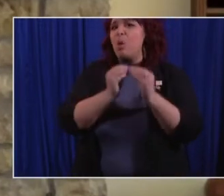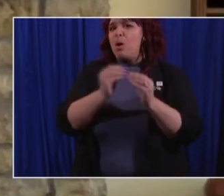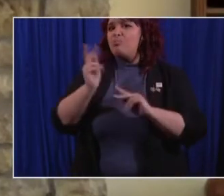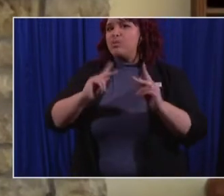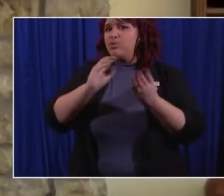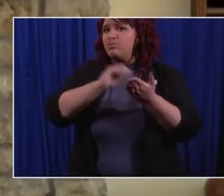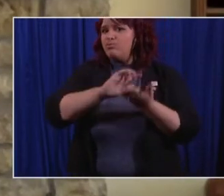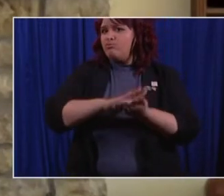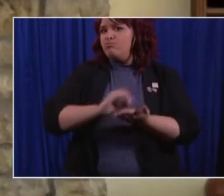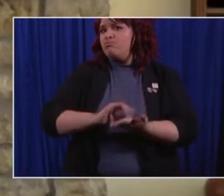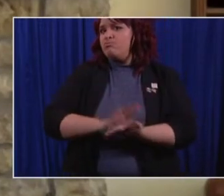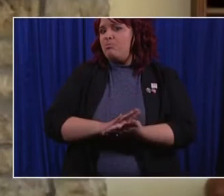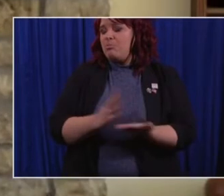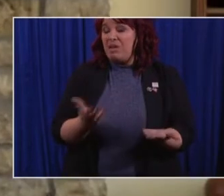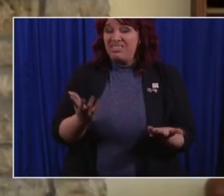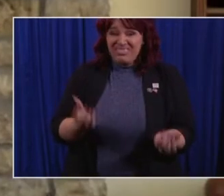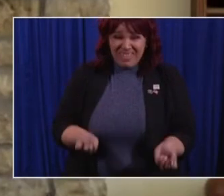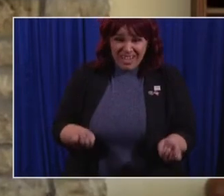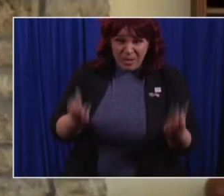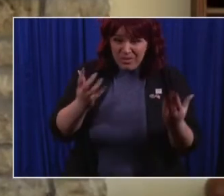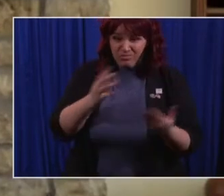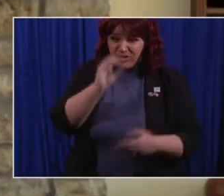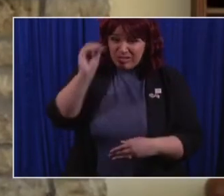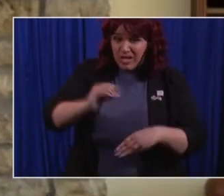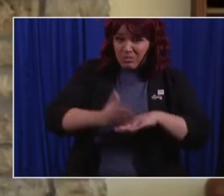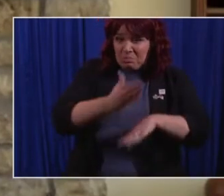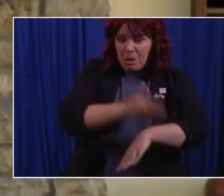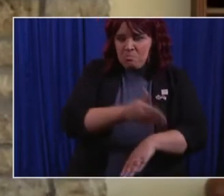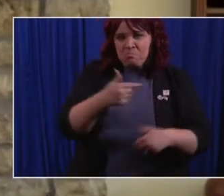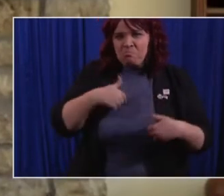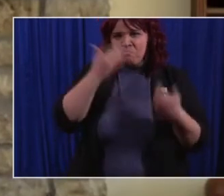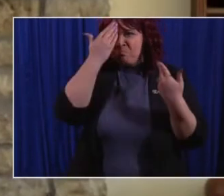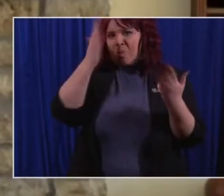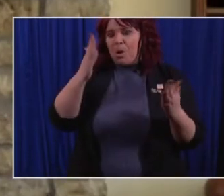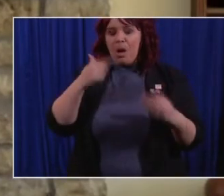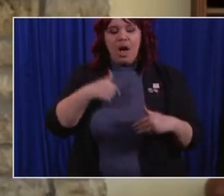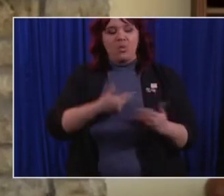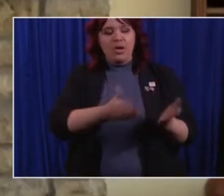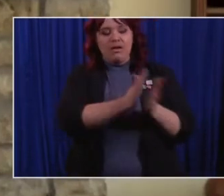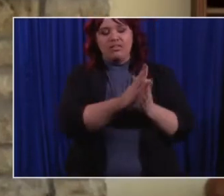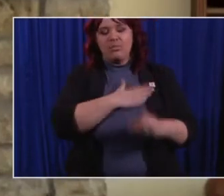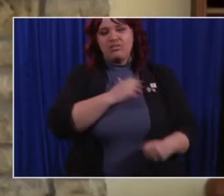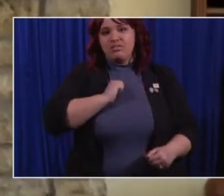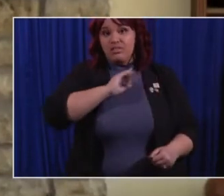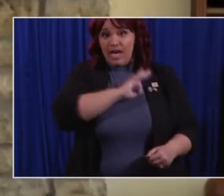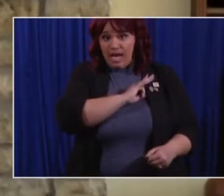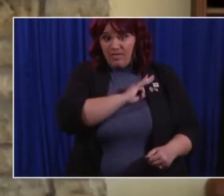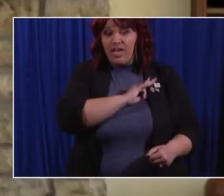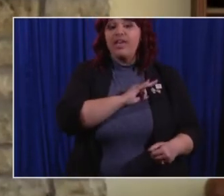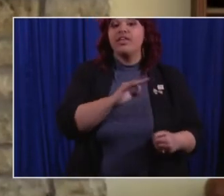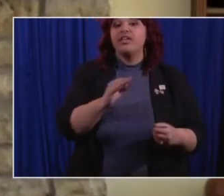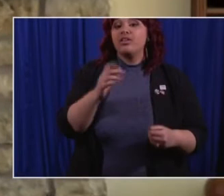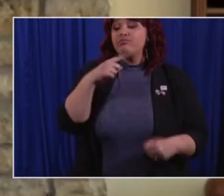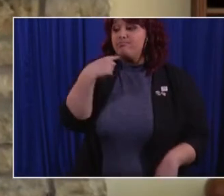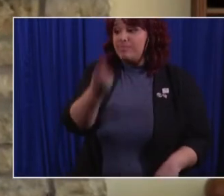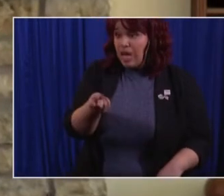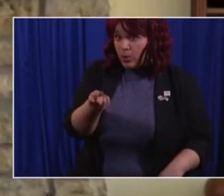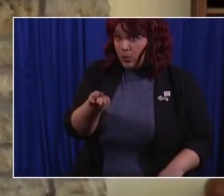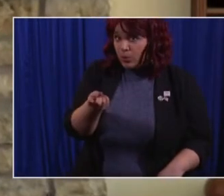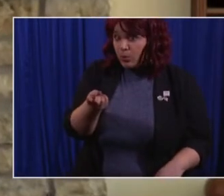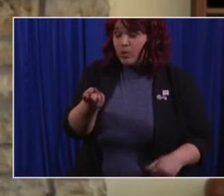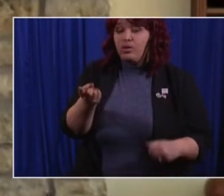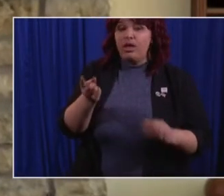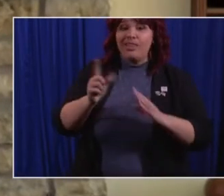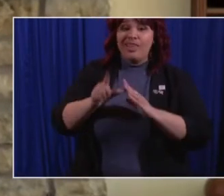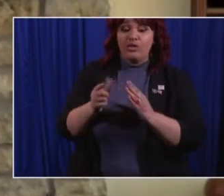and we'll take a look at that and either report back at the end of this press conference or maybe on Tuesday. We'll look at those numbers